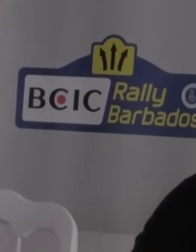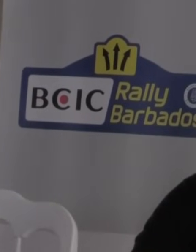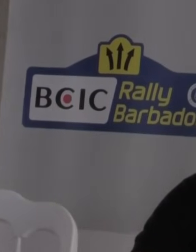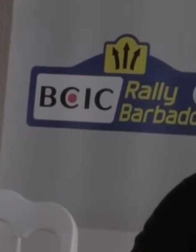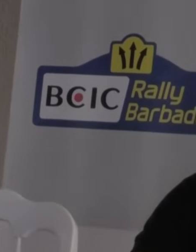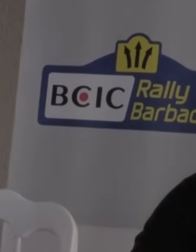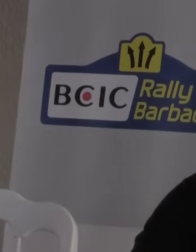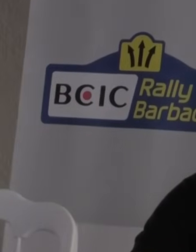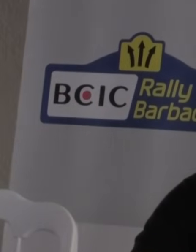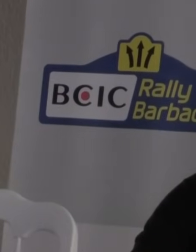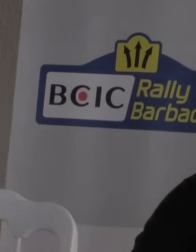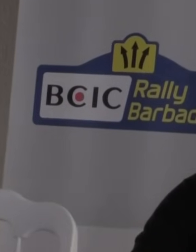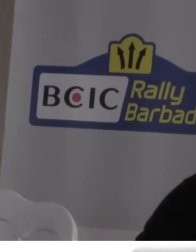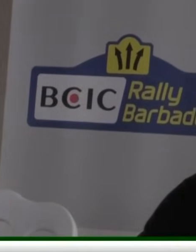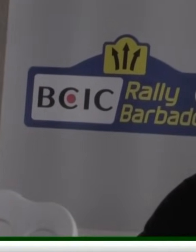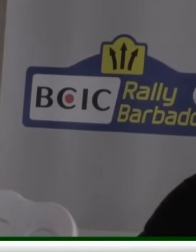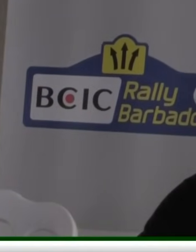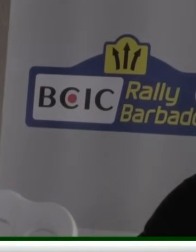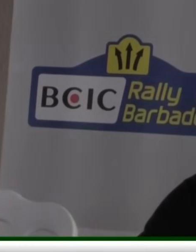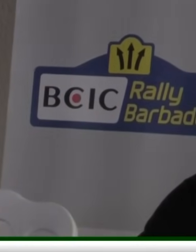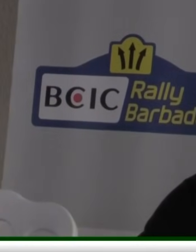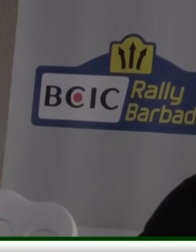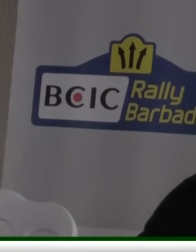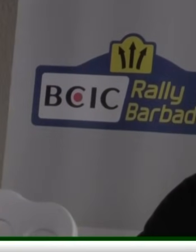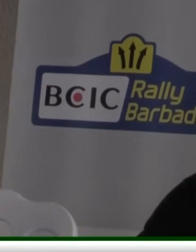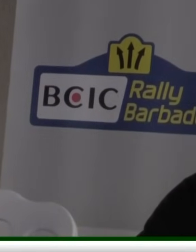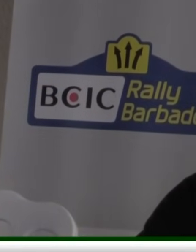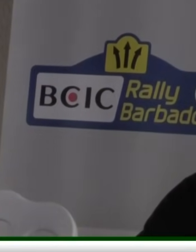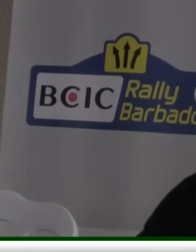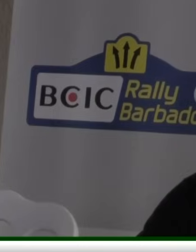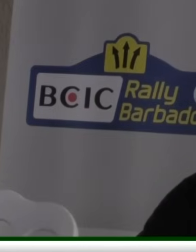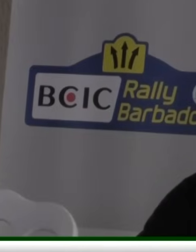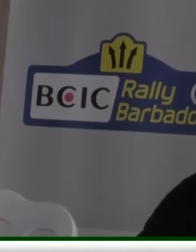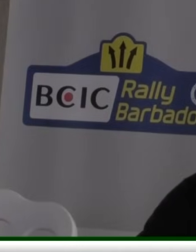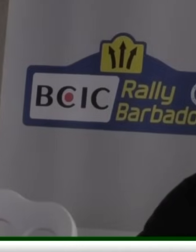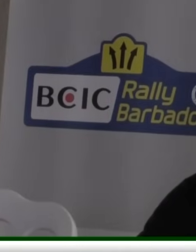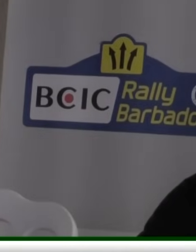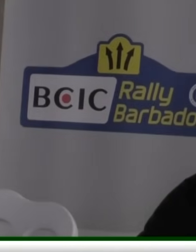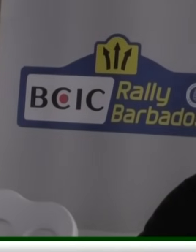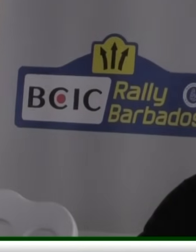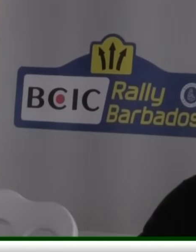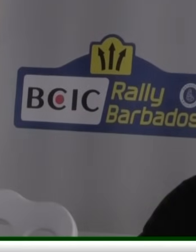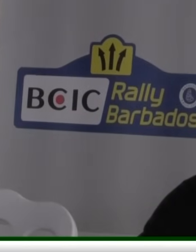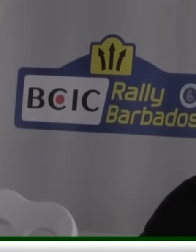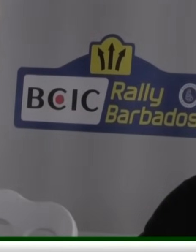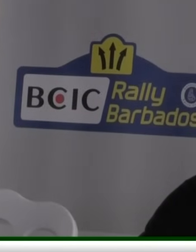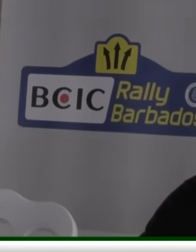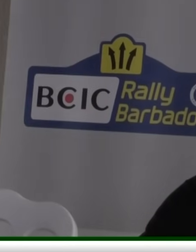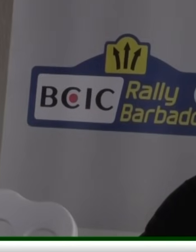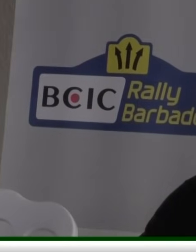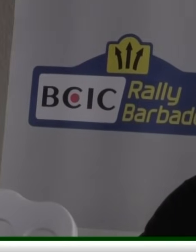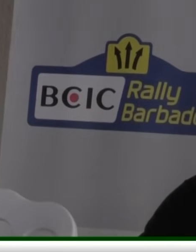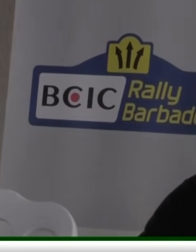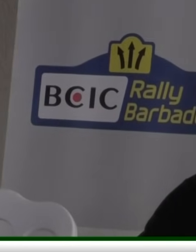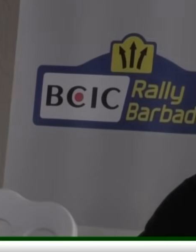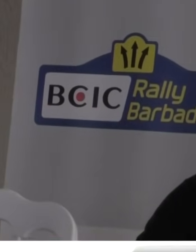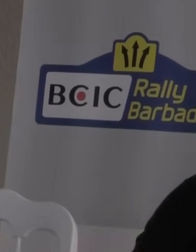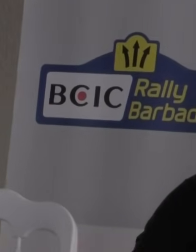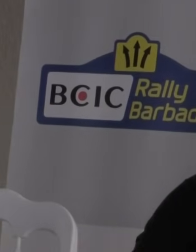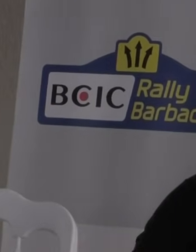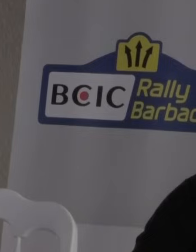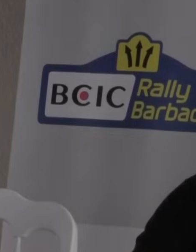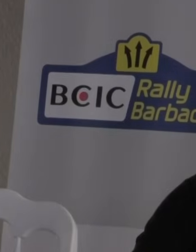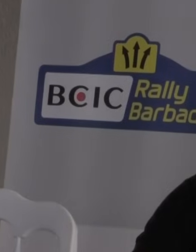4-kilometer stage from Content, roughly the same stage start as in 2022 when First Citizens first came on board, through the